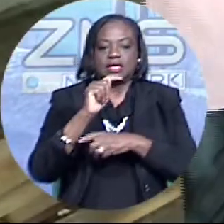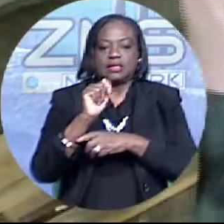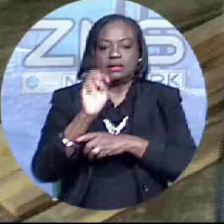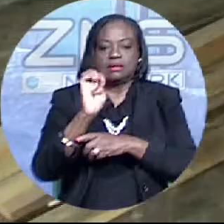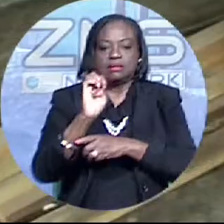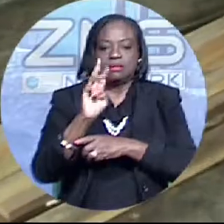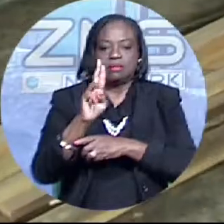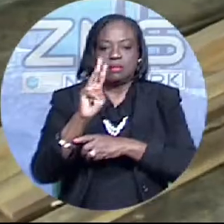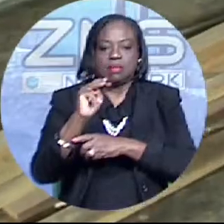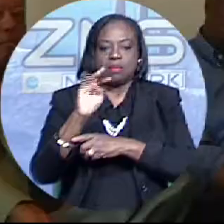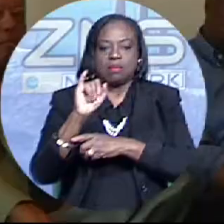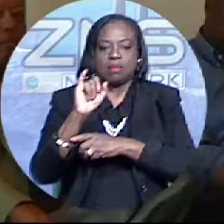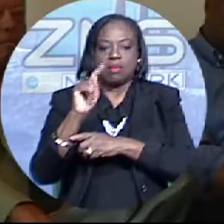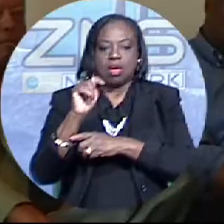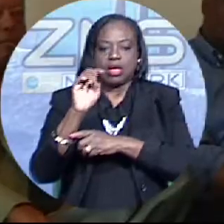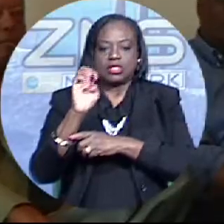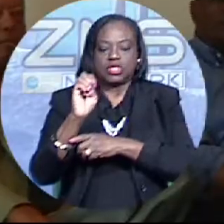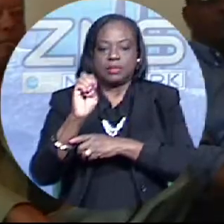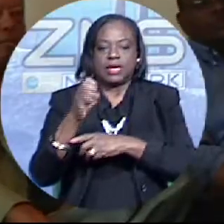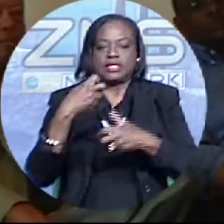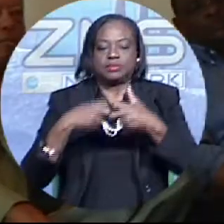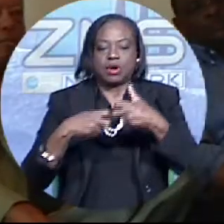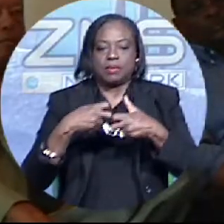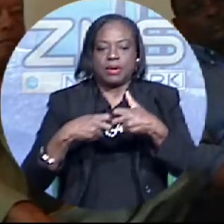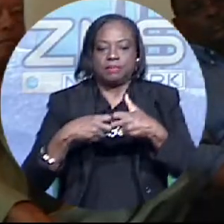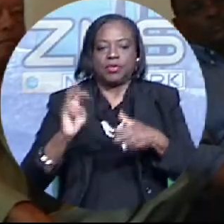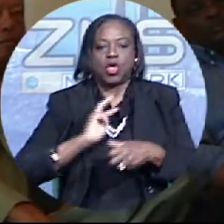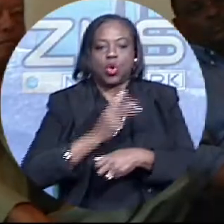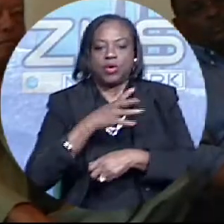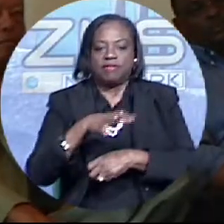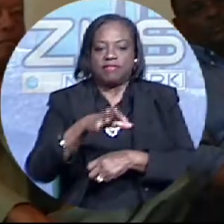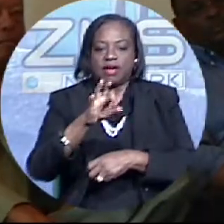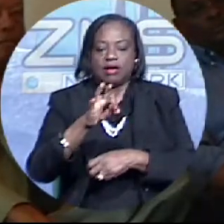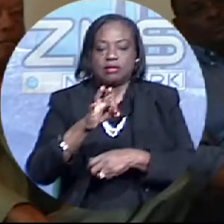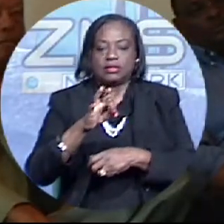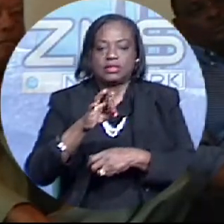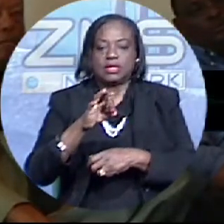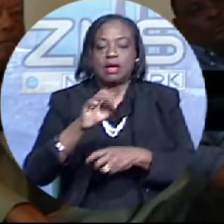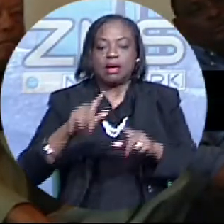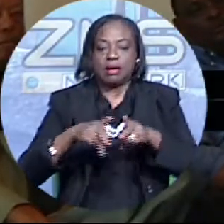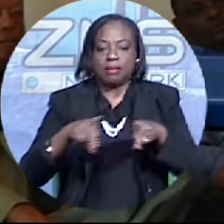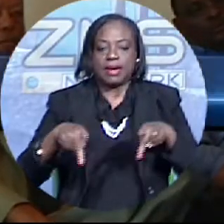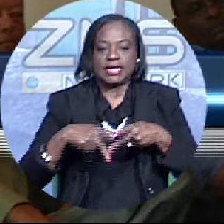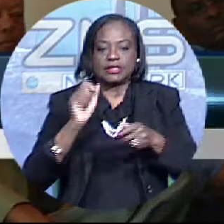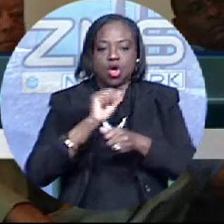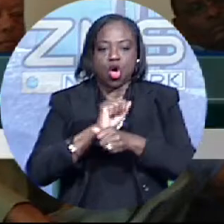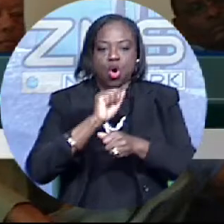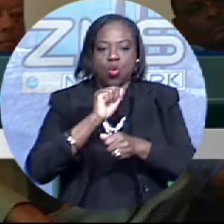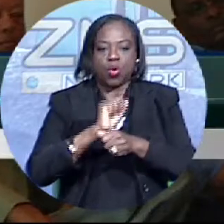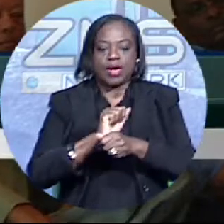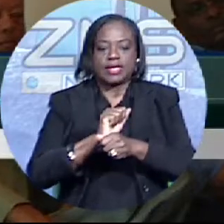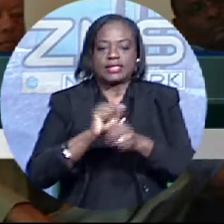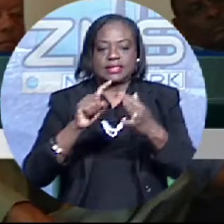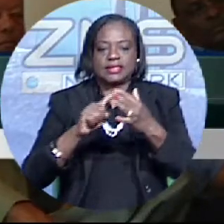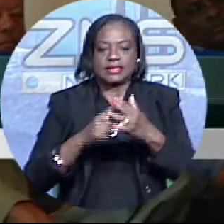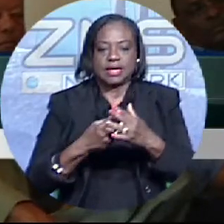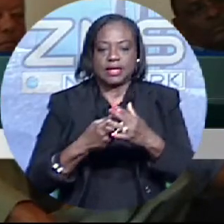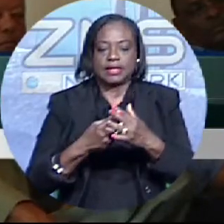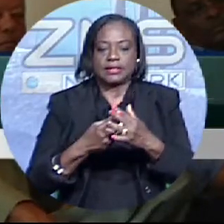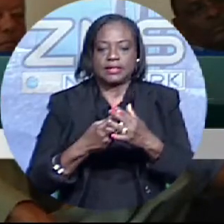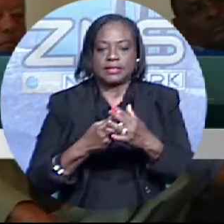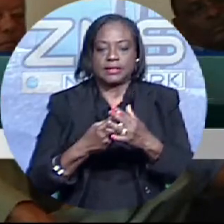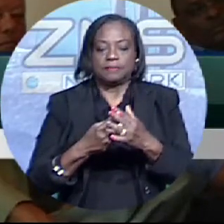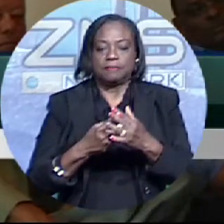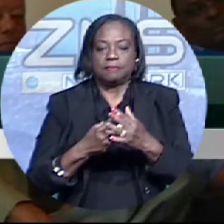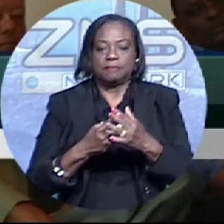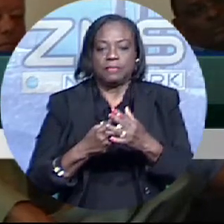or reconstructing the clinic. We have found that location, and work has already been done to initiate a scope of works that will go to our quantity